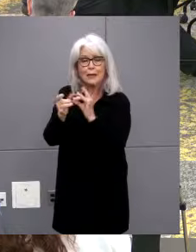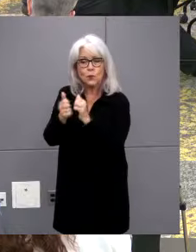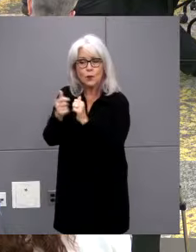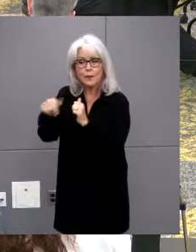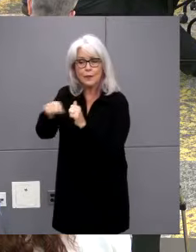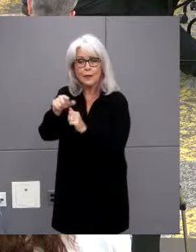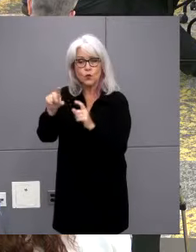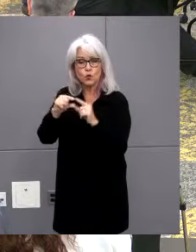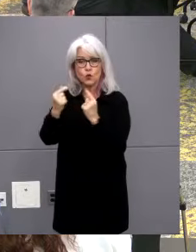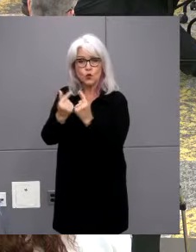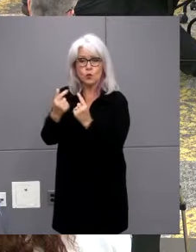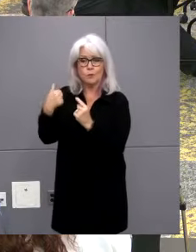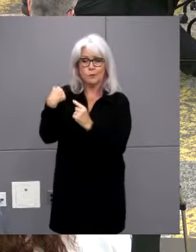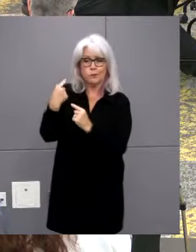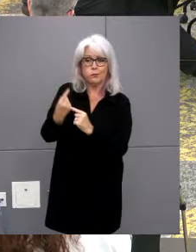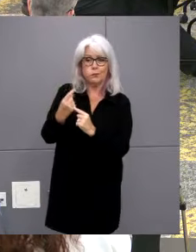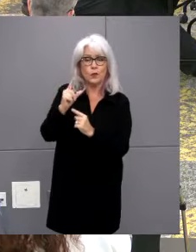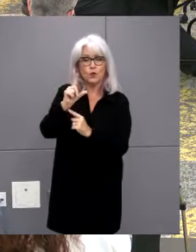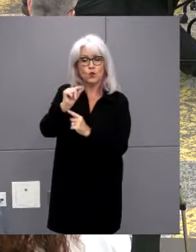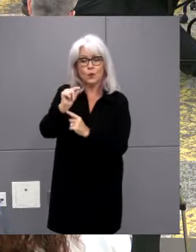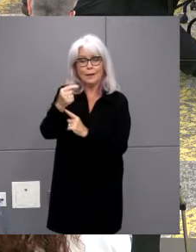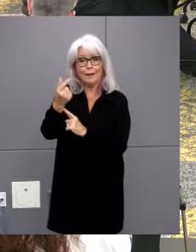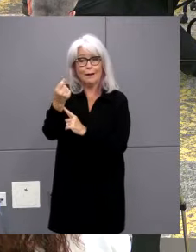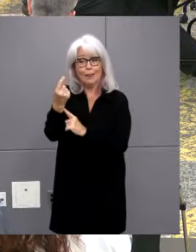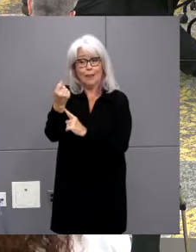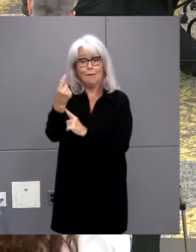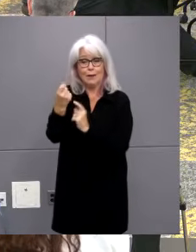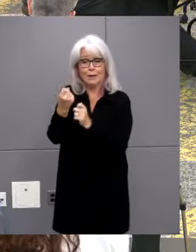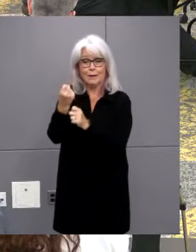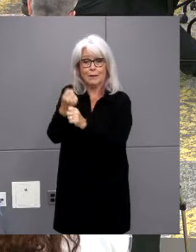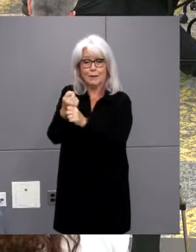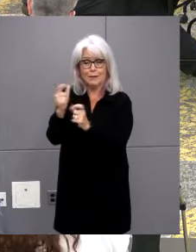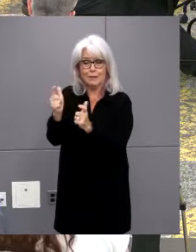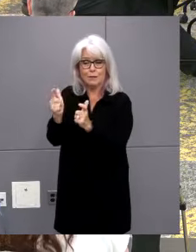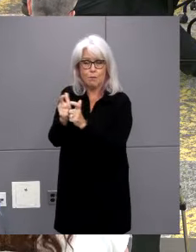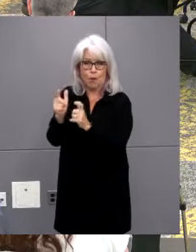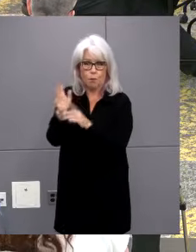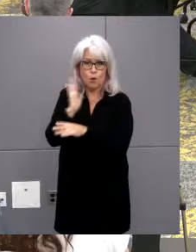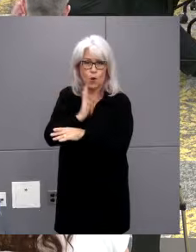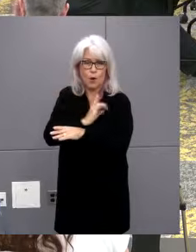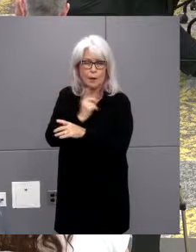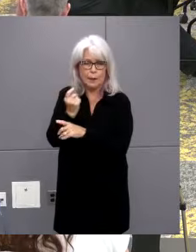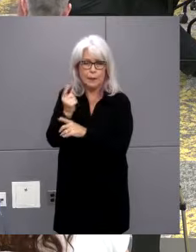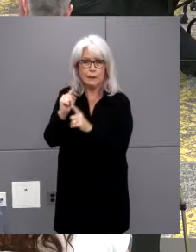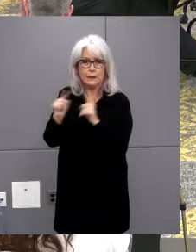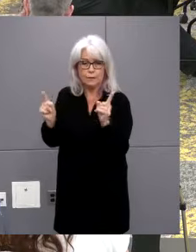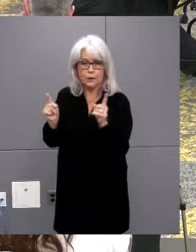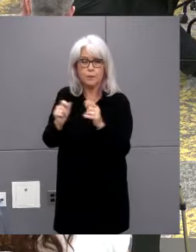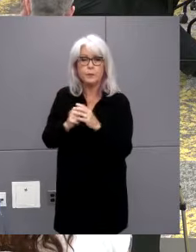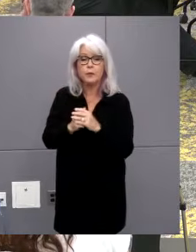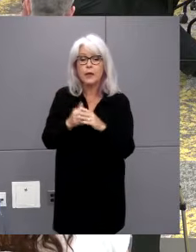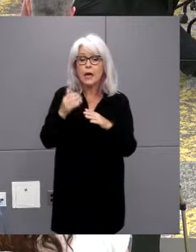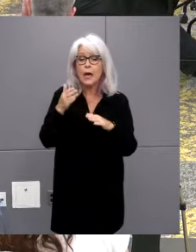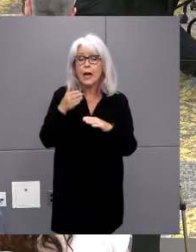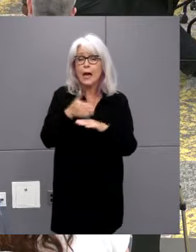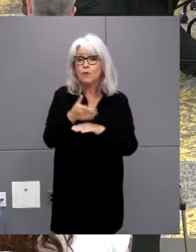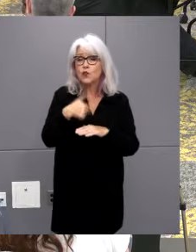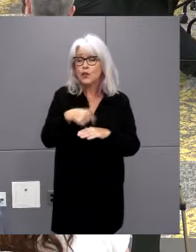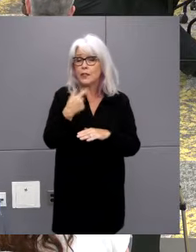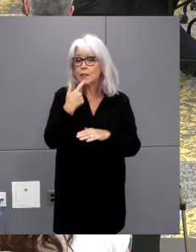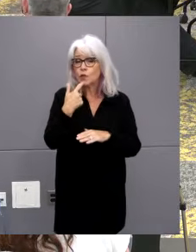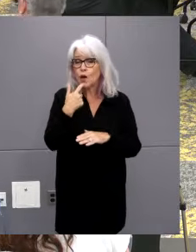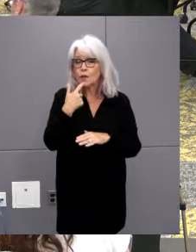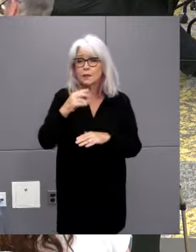2011 small board rules. And that is that after it indicates that